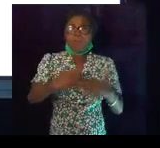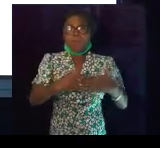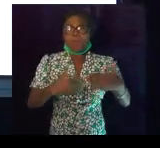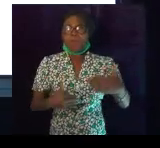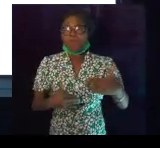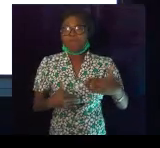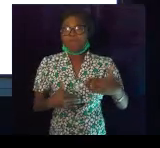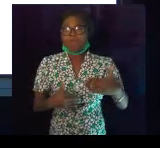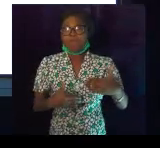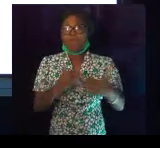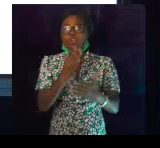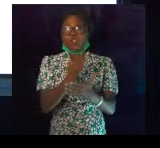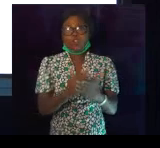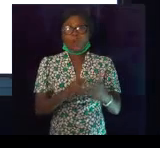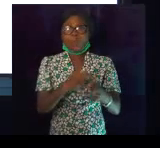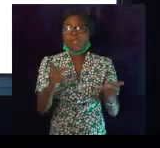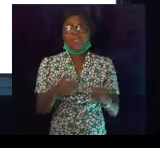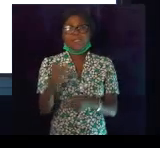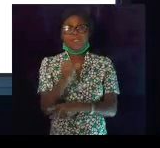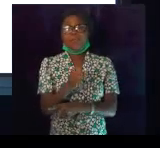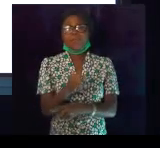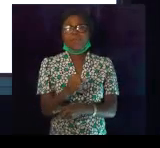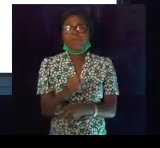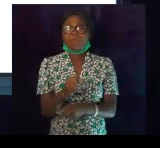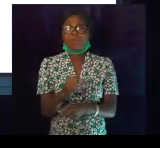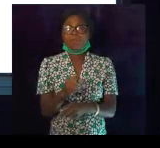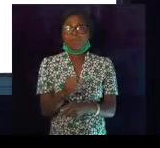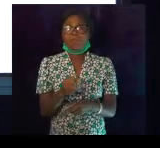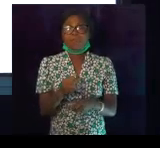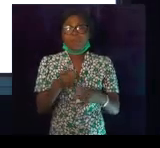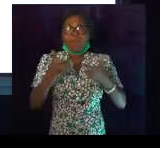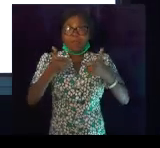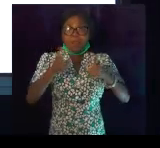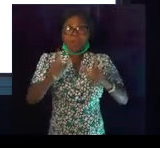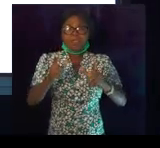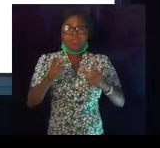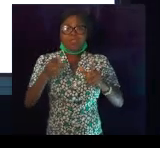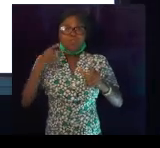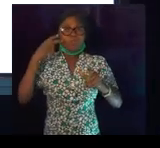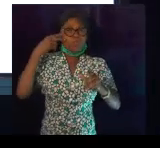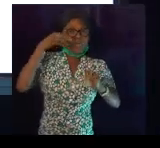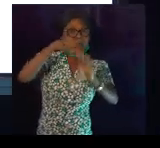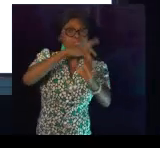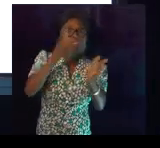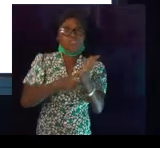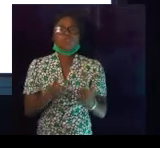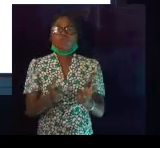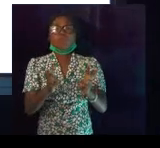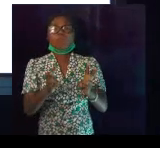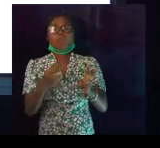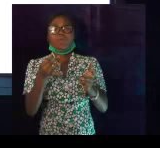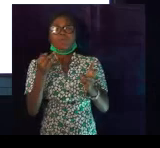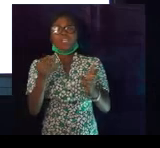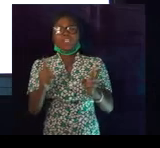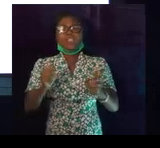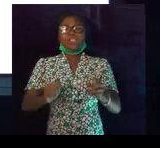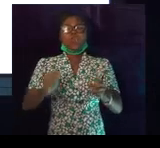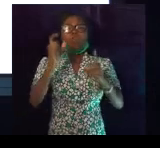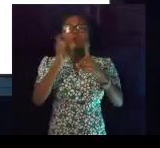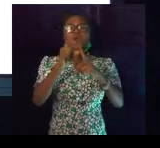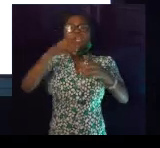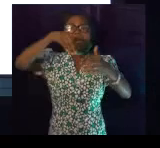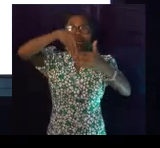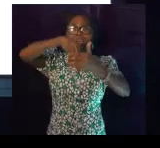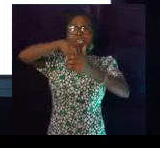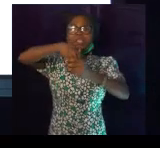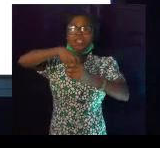preposition used before some places, let's look at it this way. The word